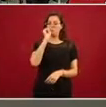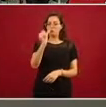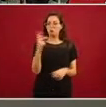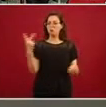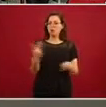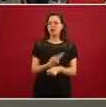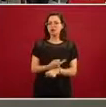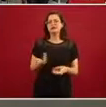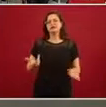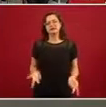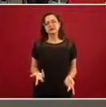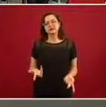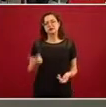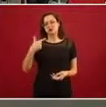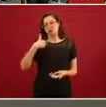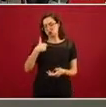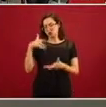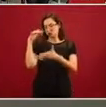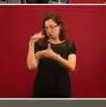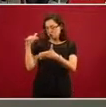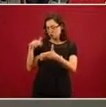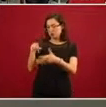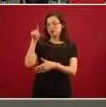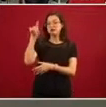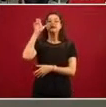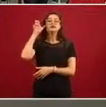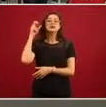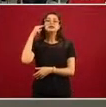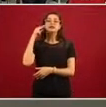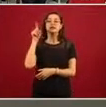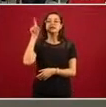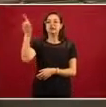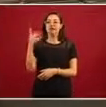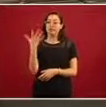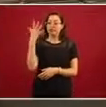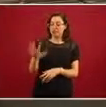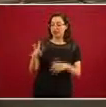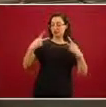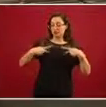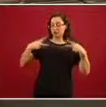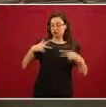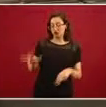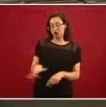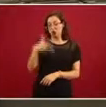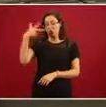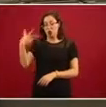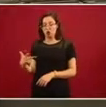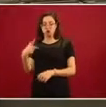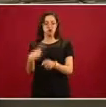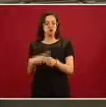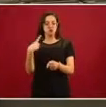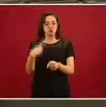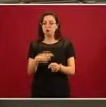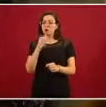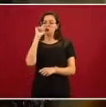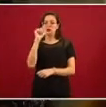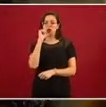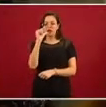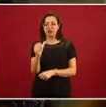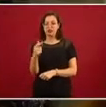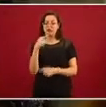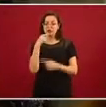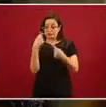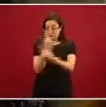are asymptomatic. I was reading an article about how in China 8 out of 10